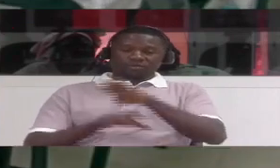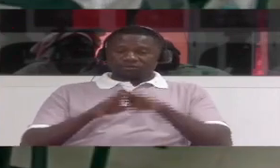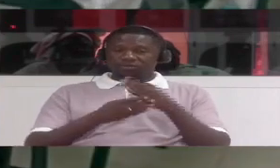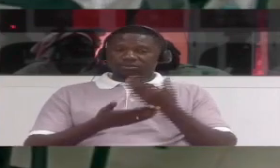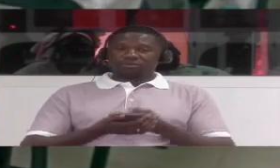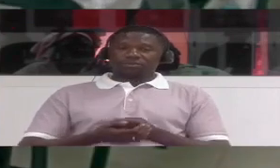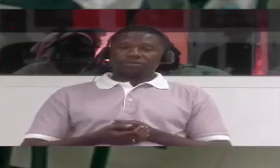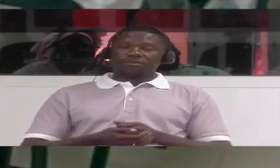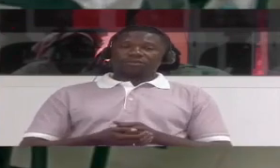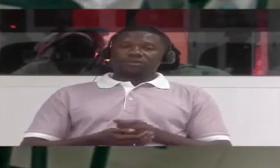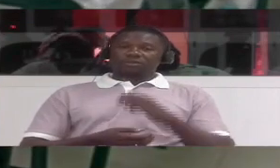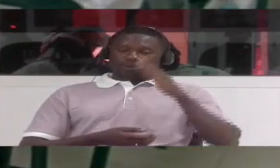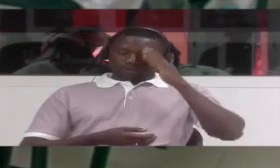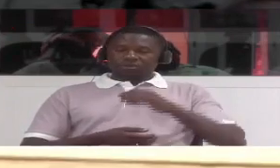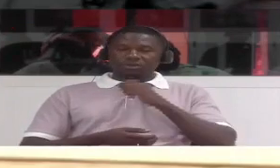Thank you, Chairman.